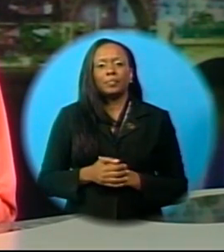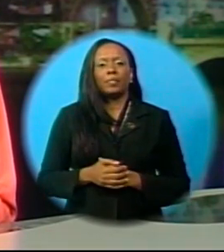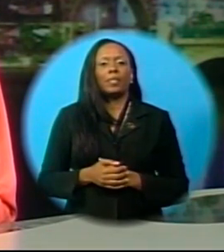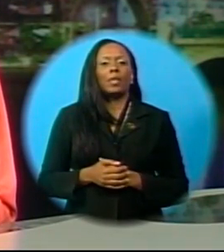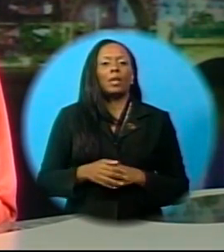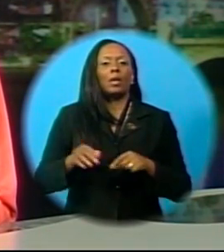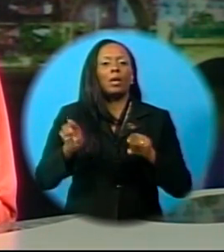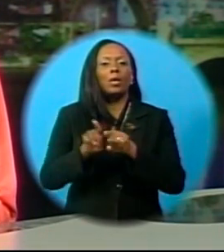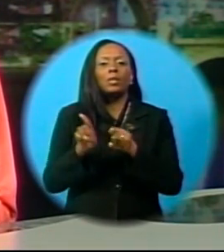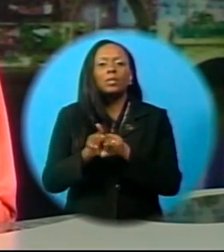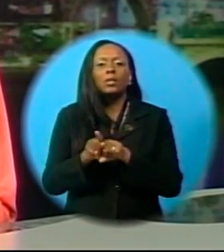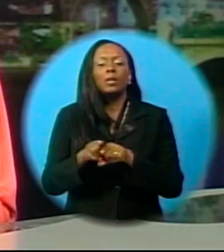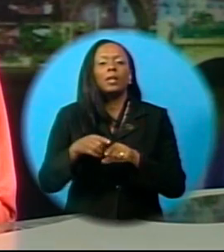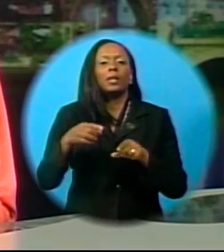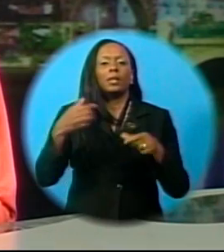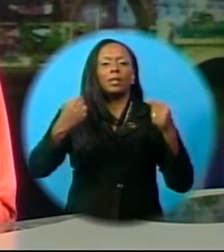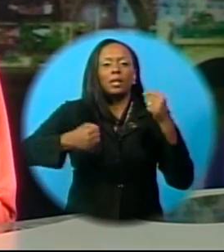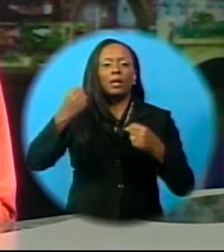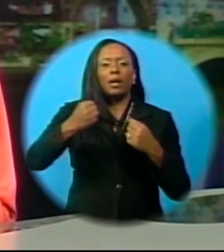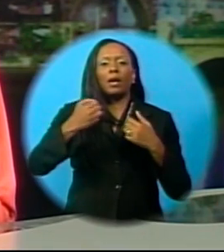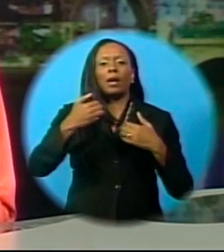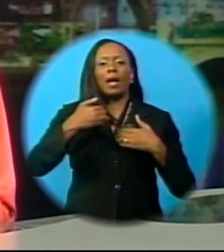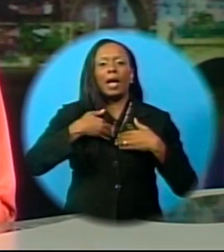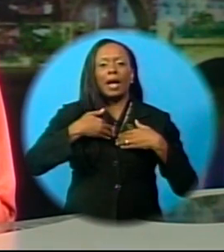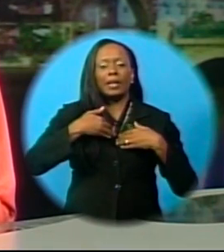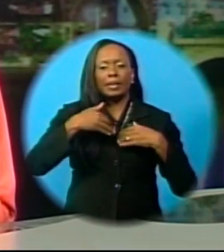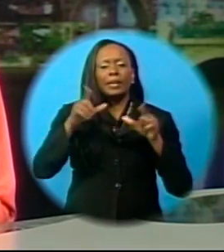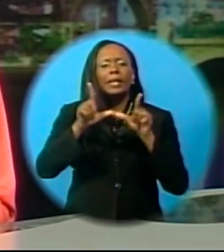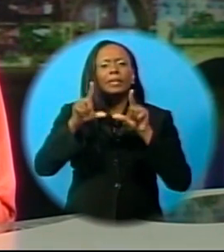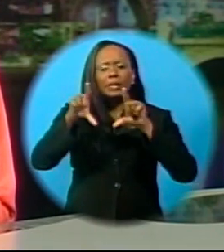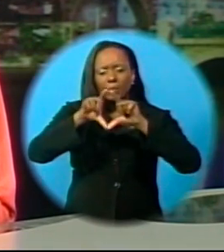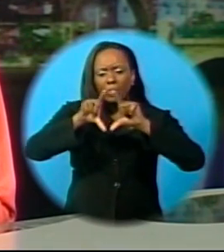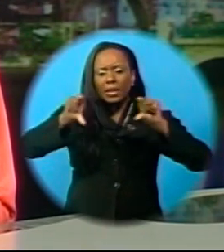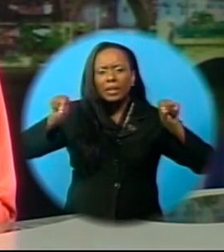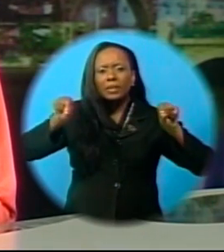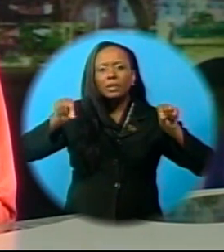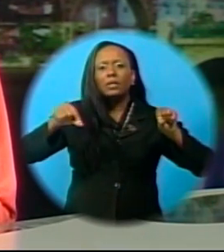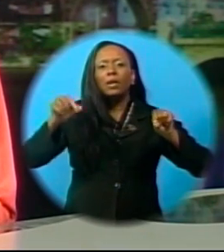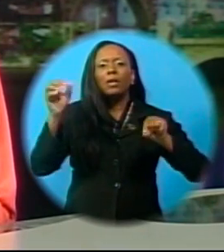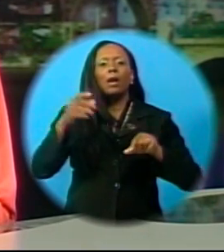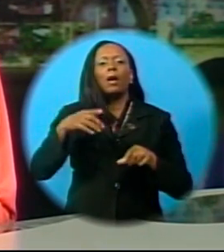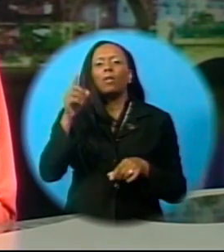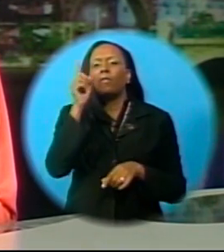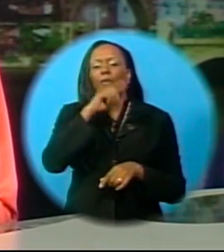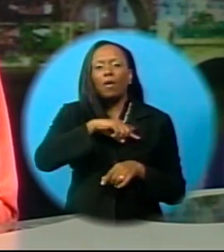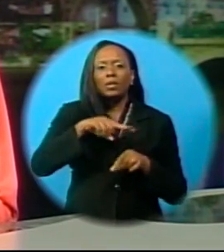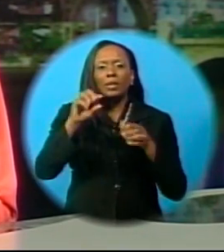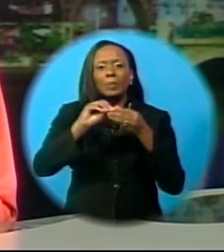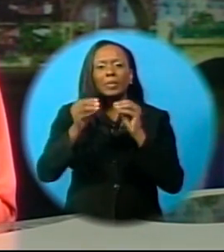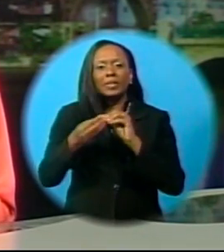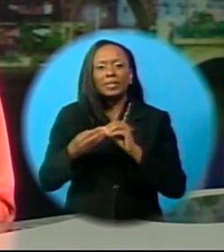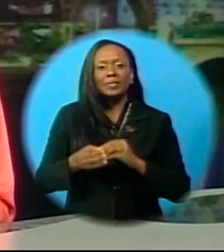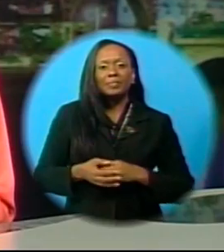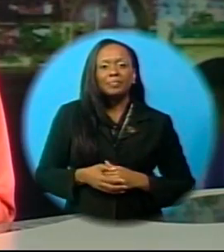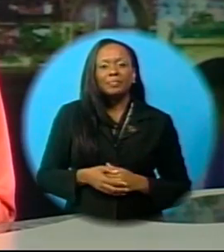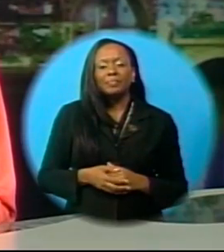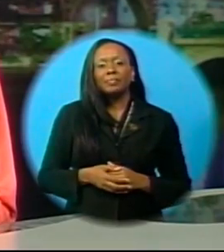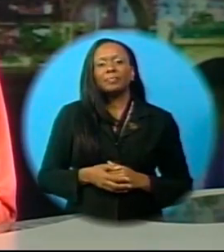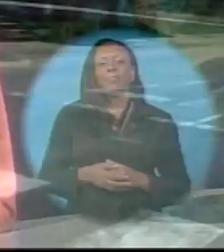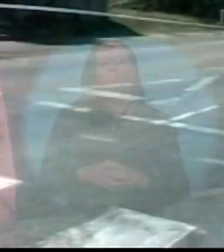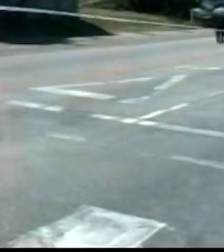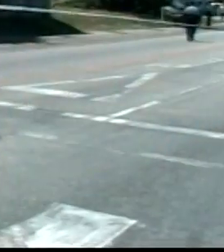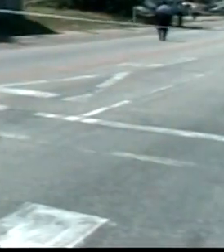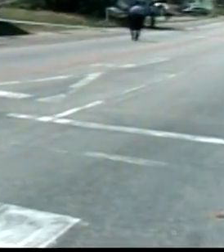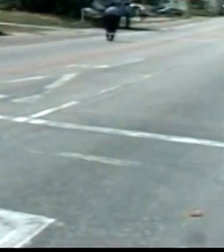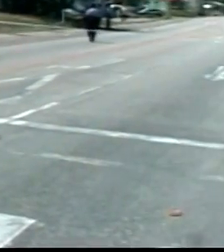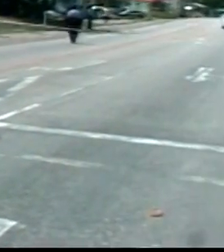also charged with failing to register his motor vehicle and having fraudulent use of number plates. The charges resulted from an